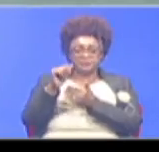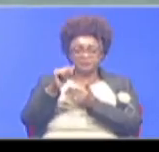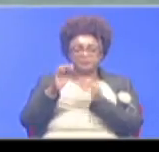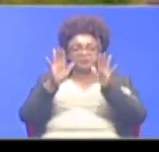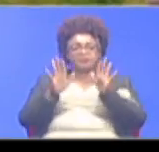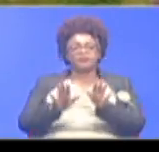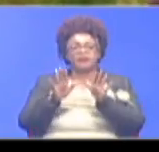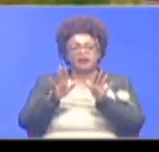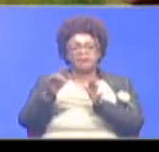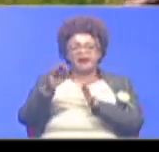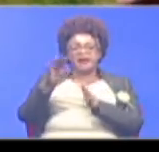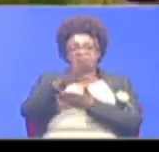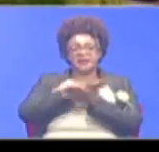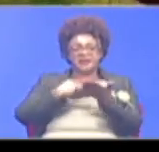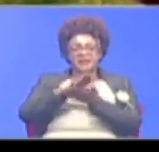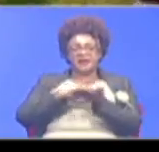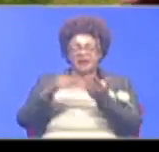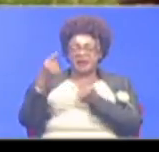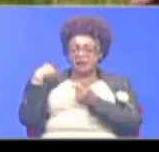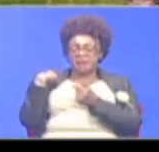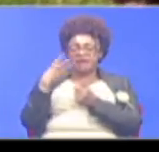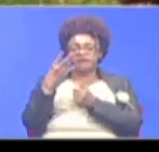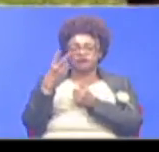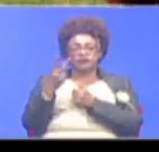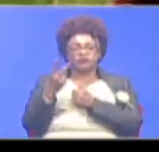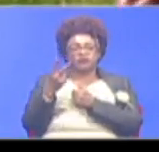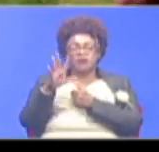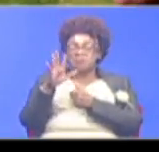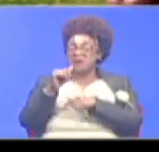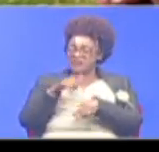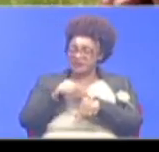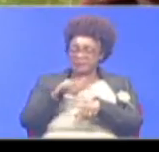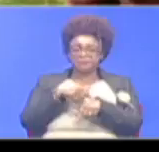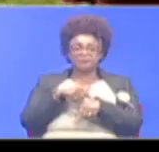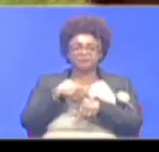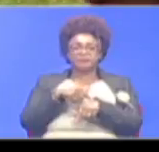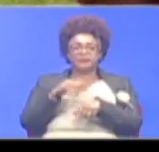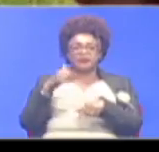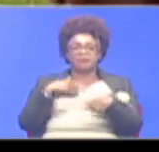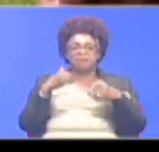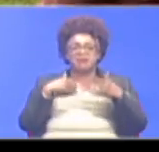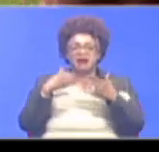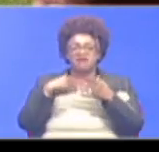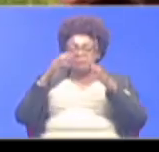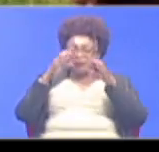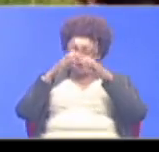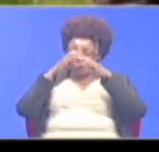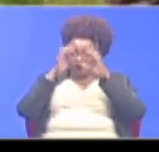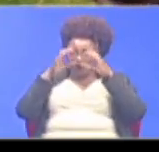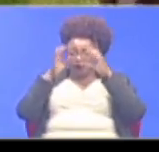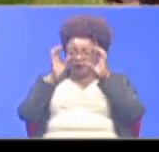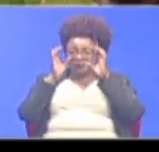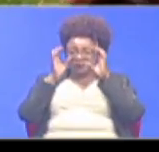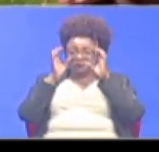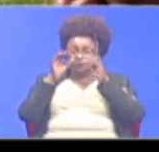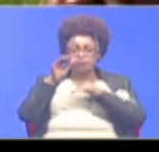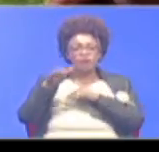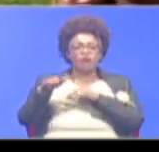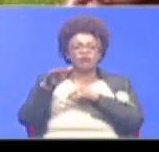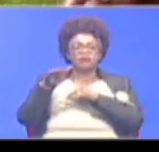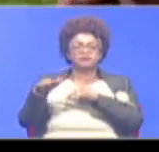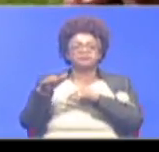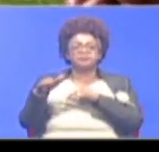area, is number 42. So by the time I am carrying binocular in the early in the morning,